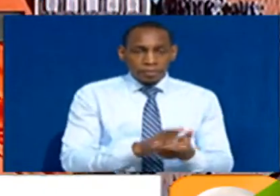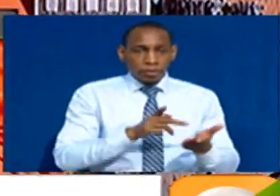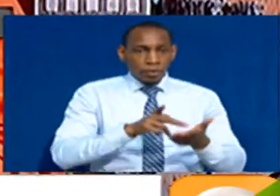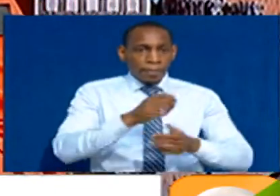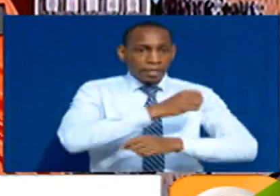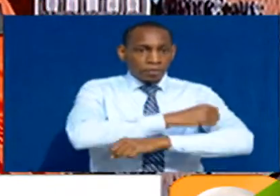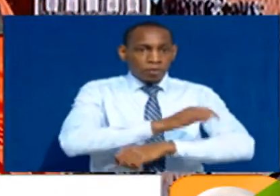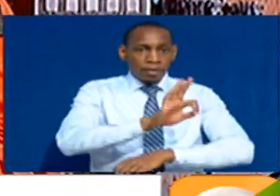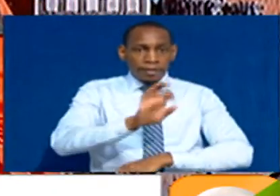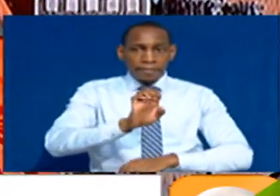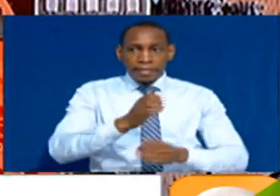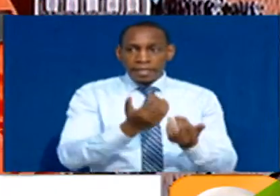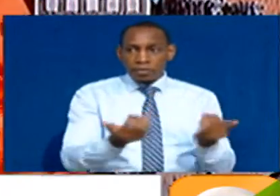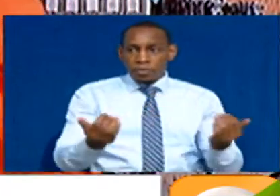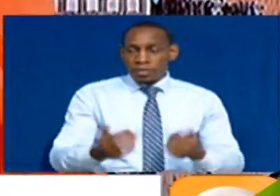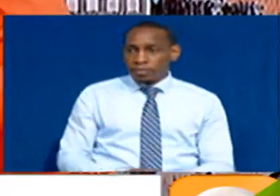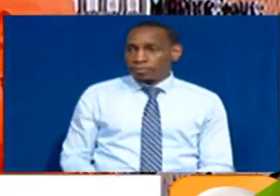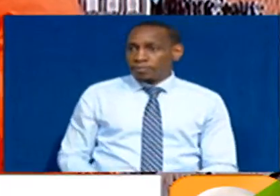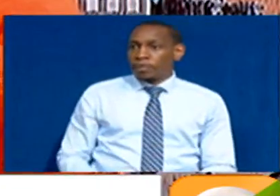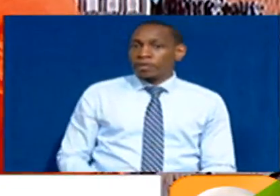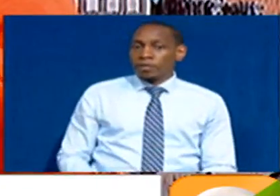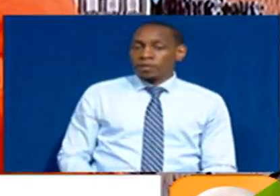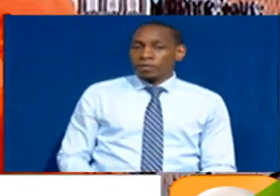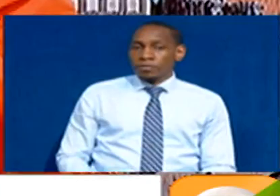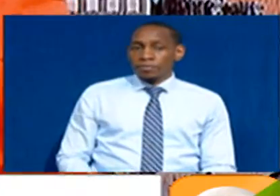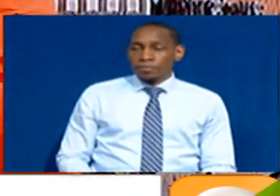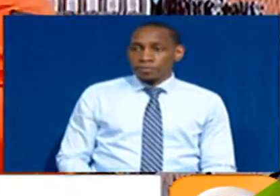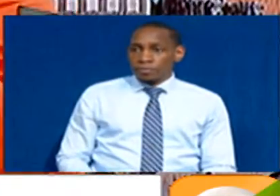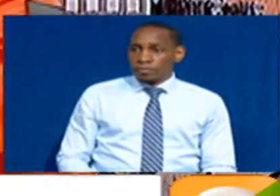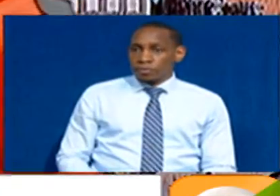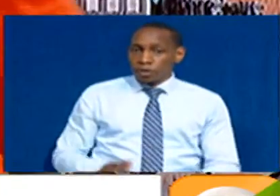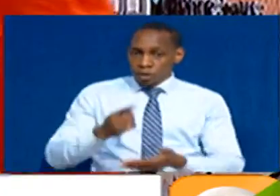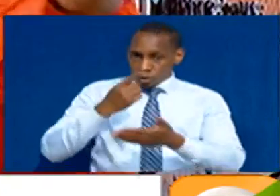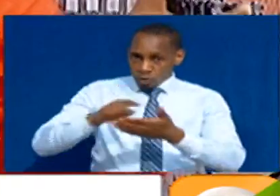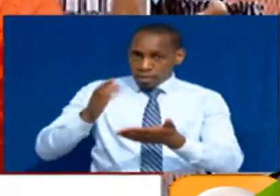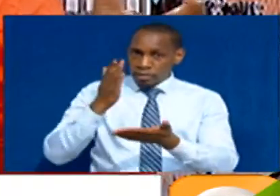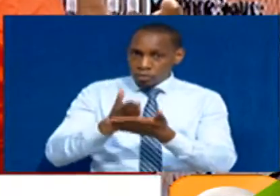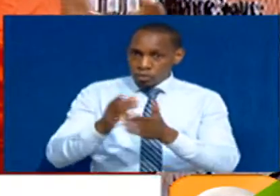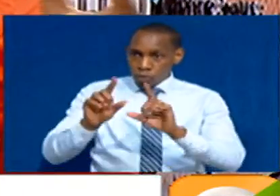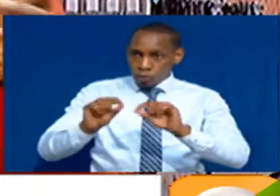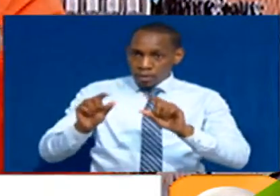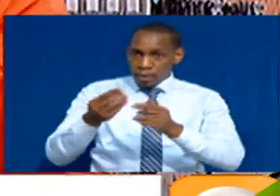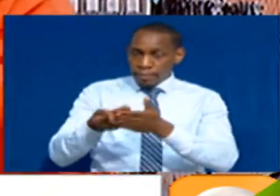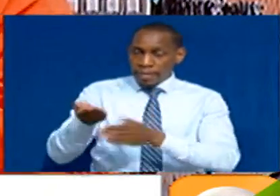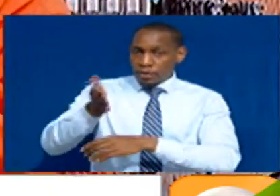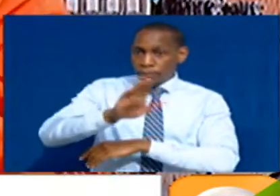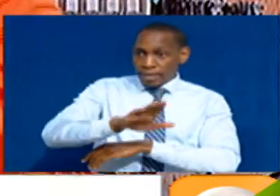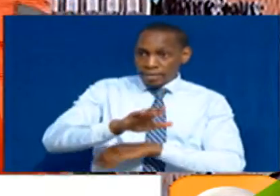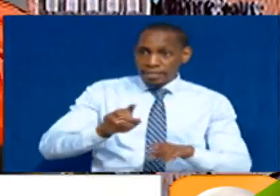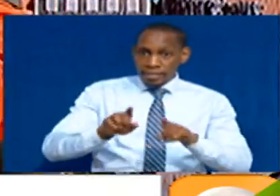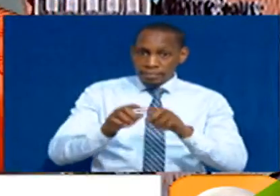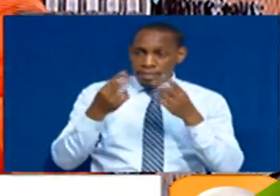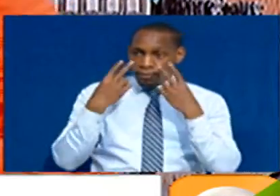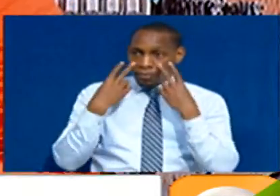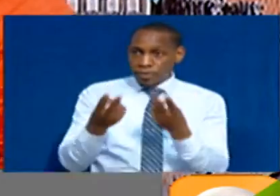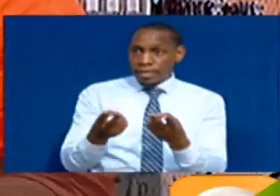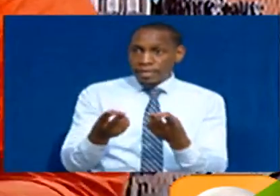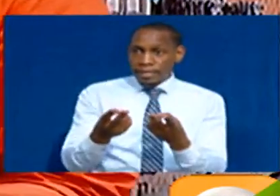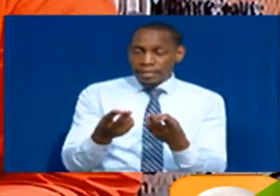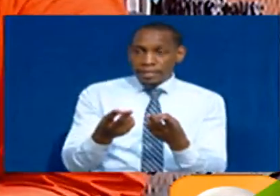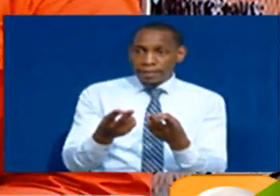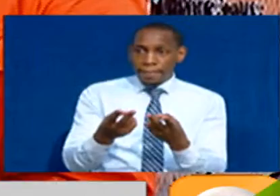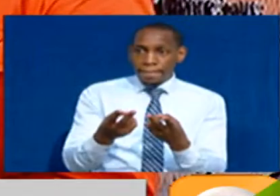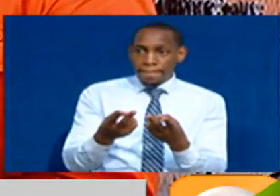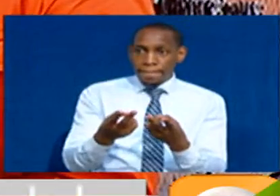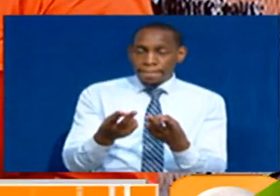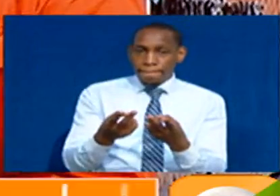children, I like the fact that you're talking about bringing money back and also looking at that case study that